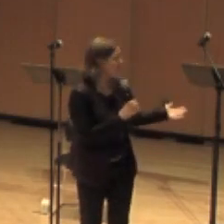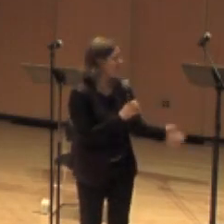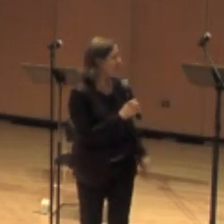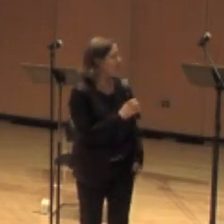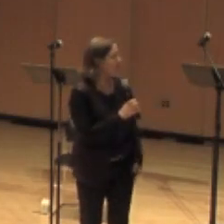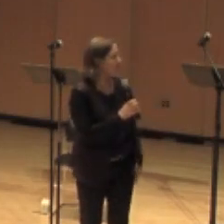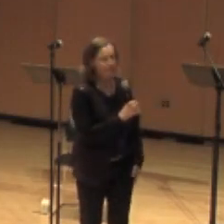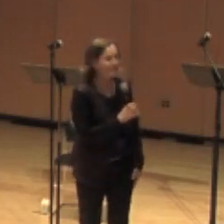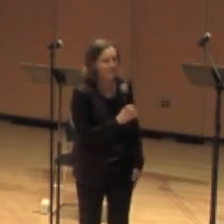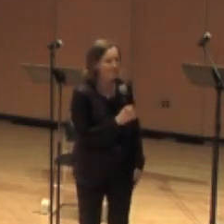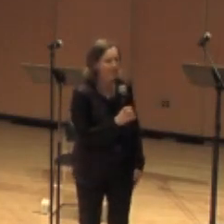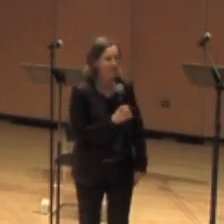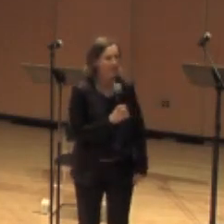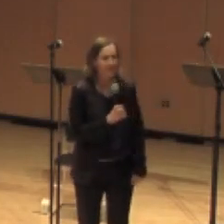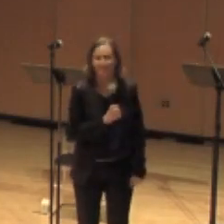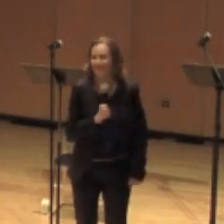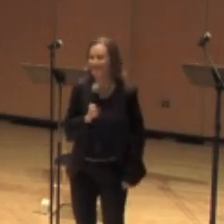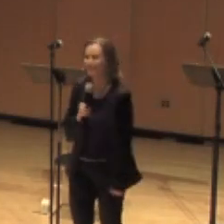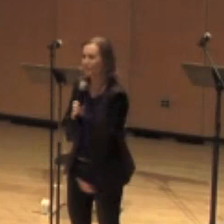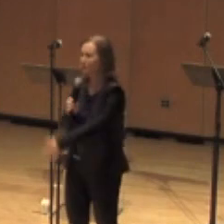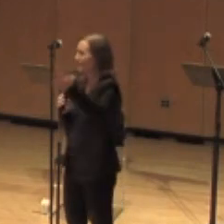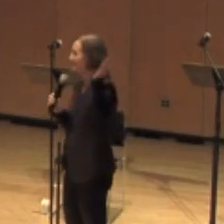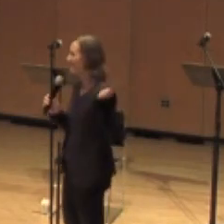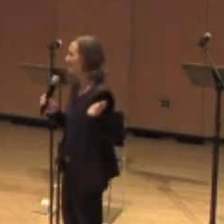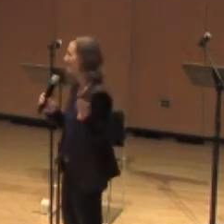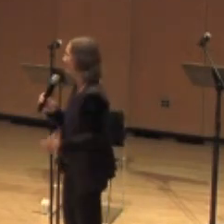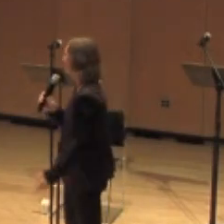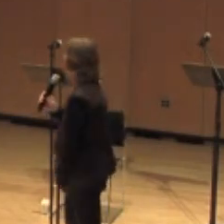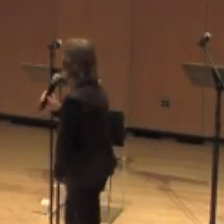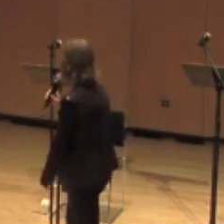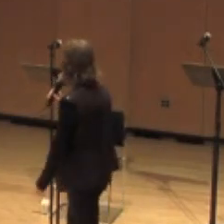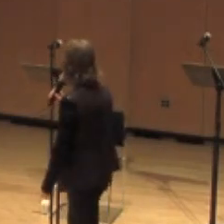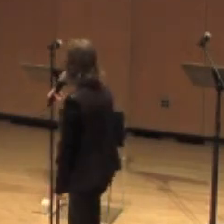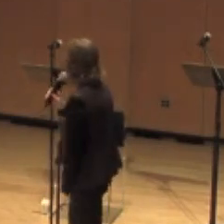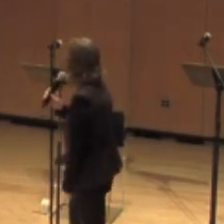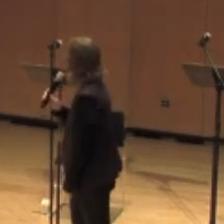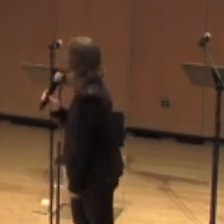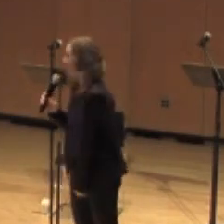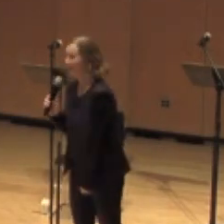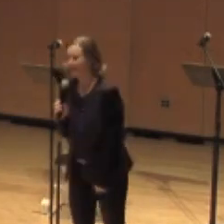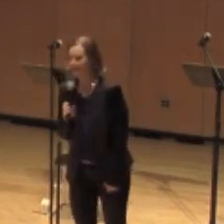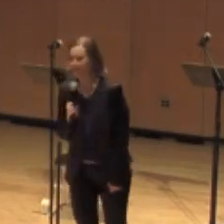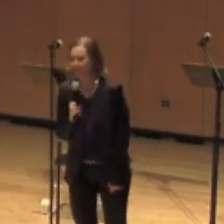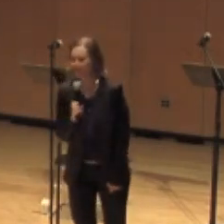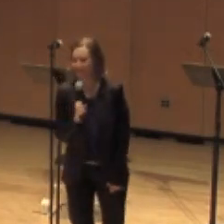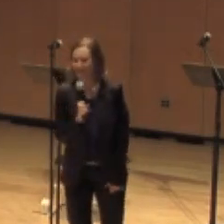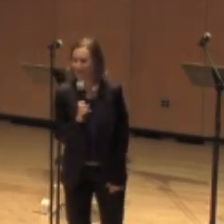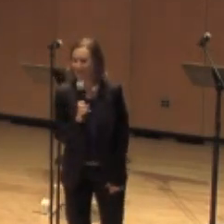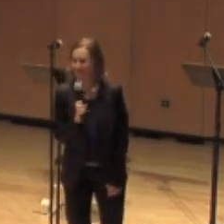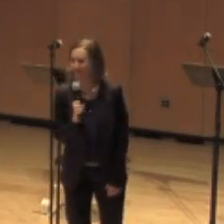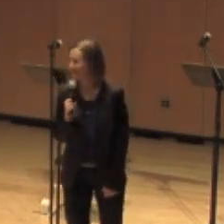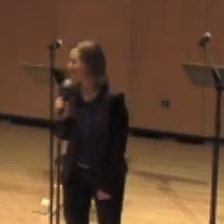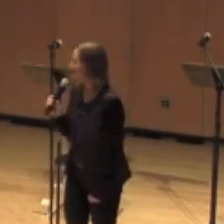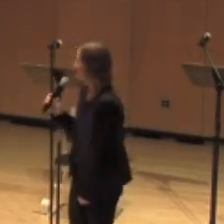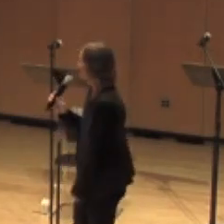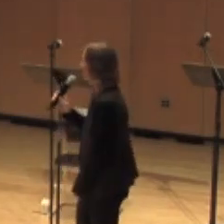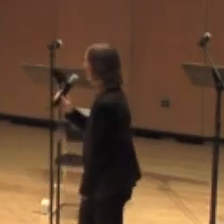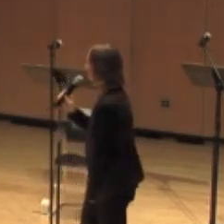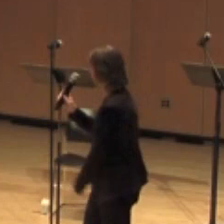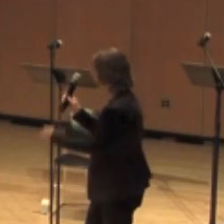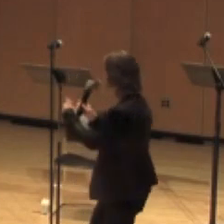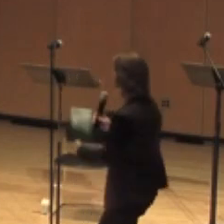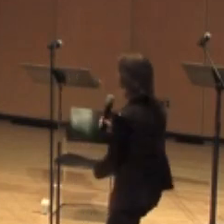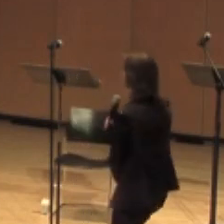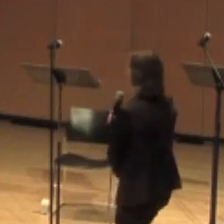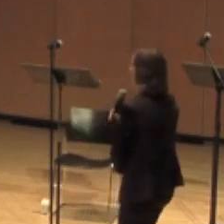more Productions will happen in the future in the next few years so um if you can check that out and